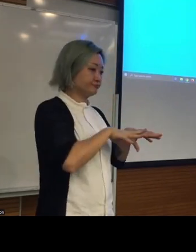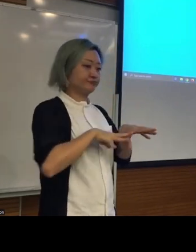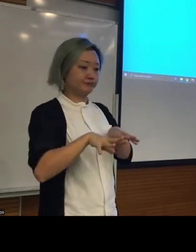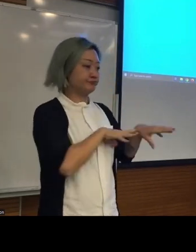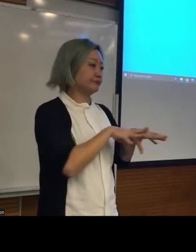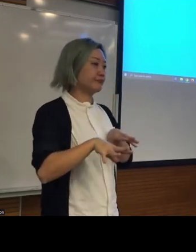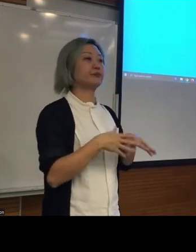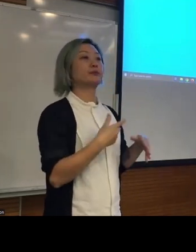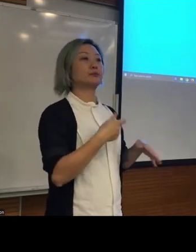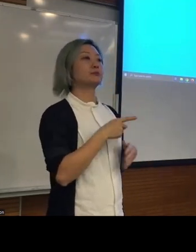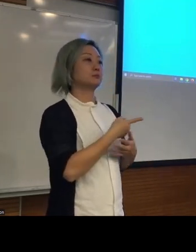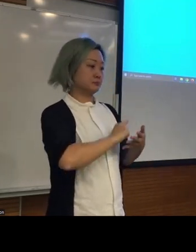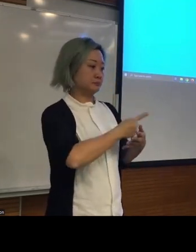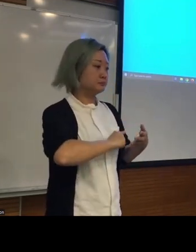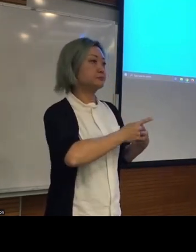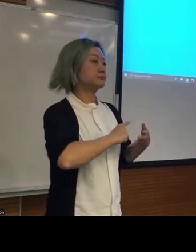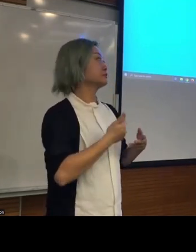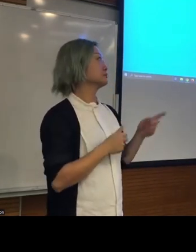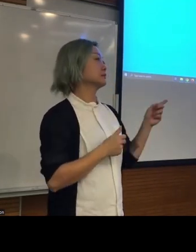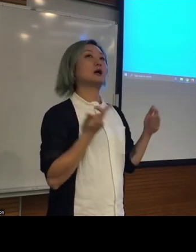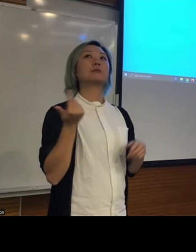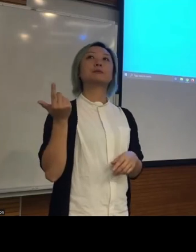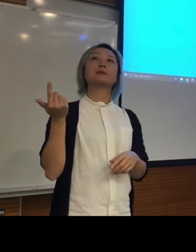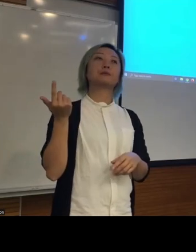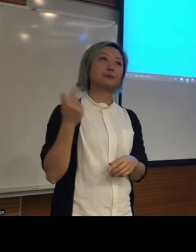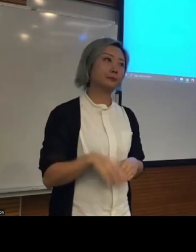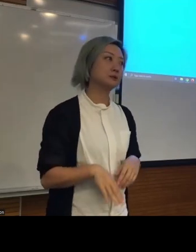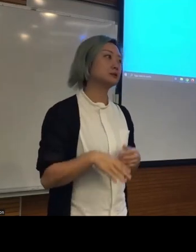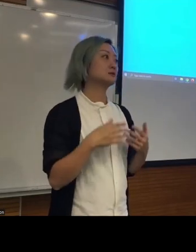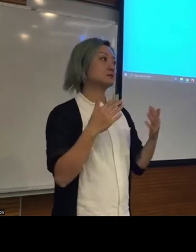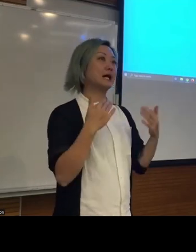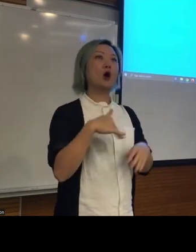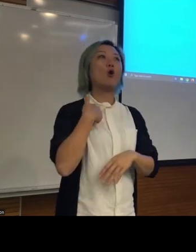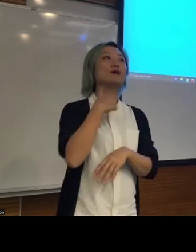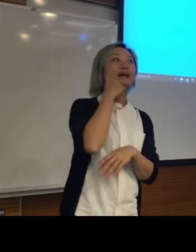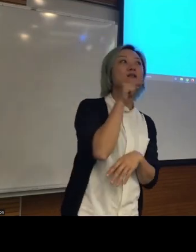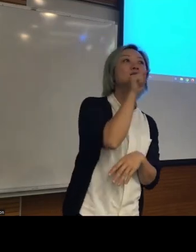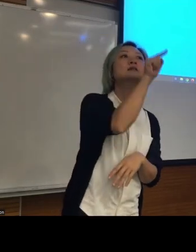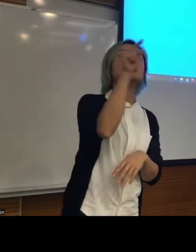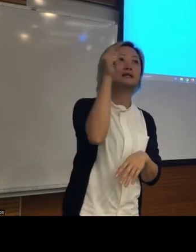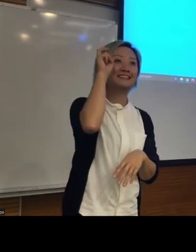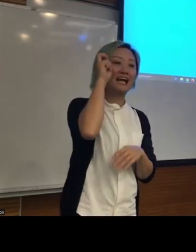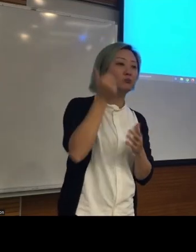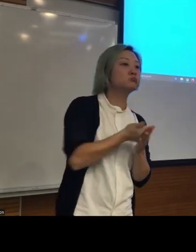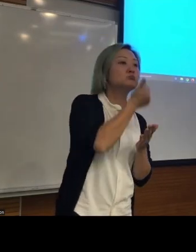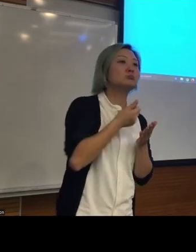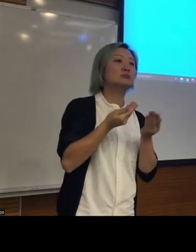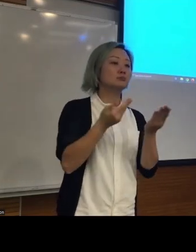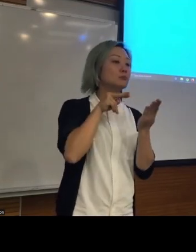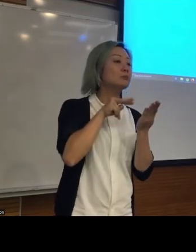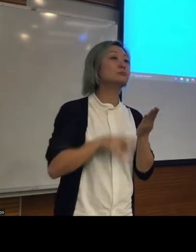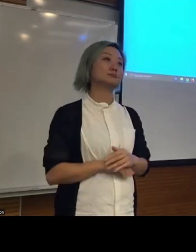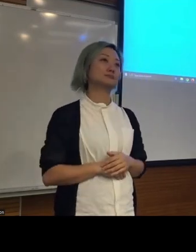you. I don't know enough. I'm aware of the issue. I'm waiting for further research to shed some light on